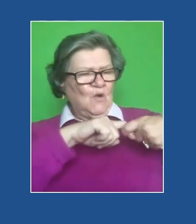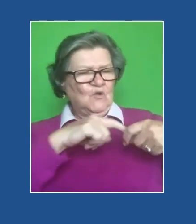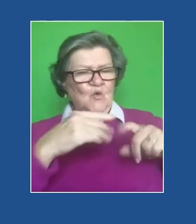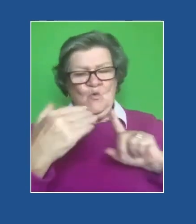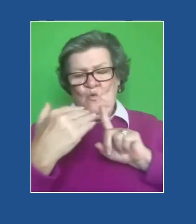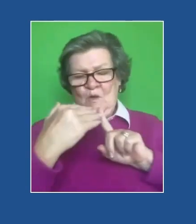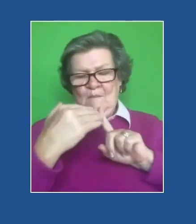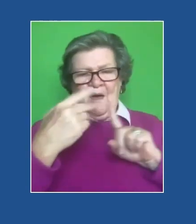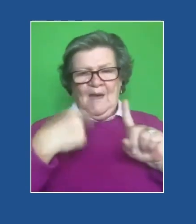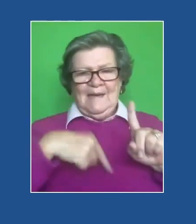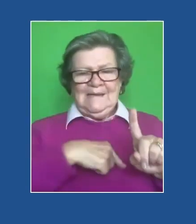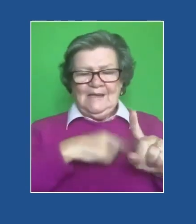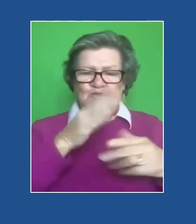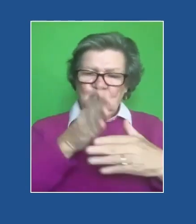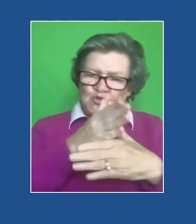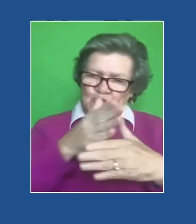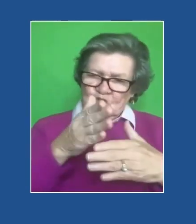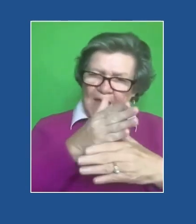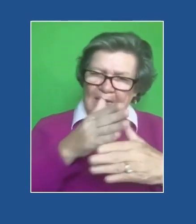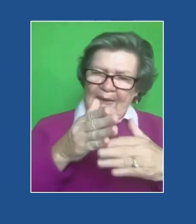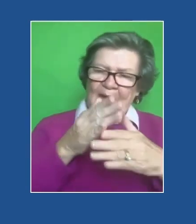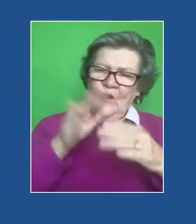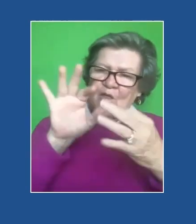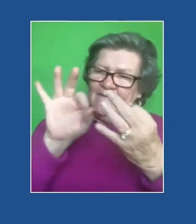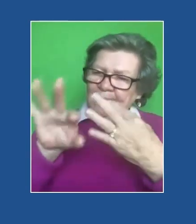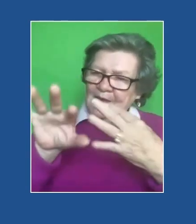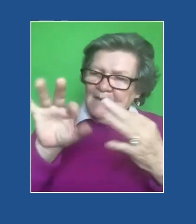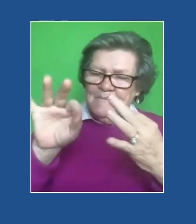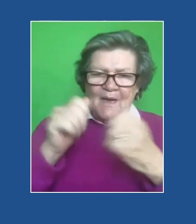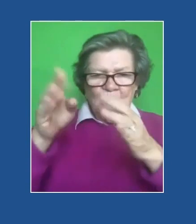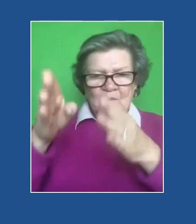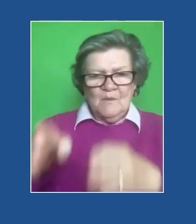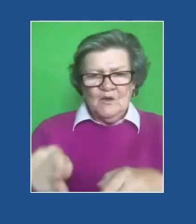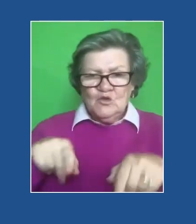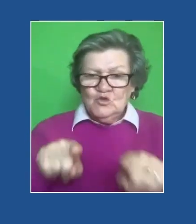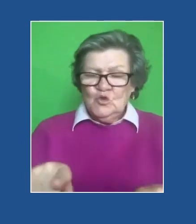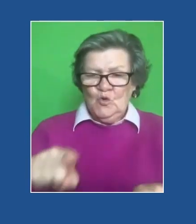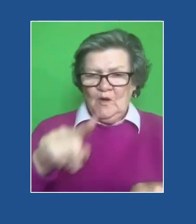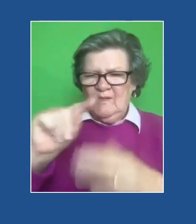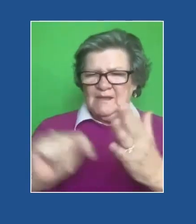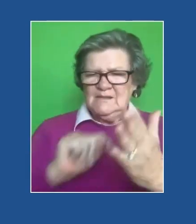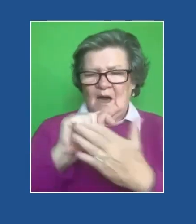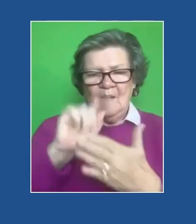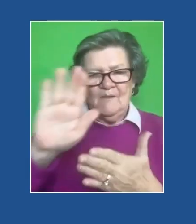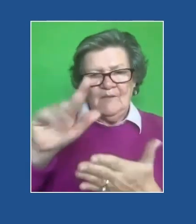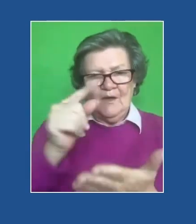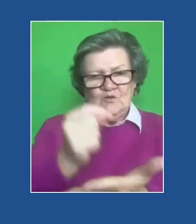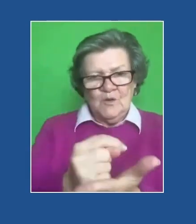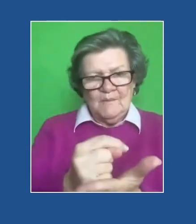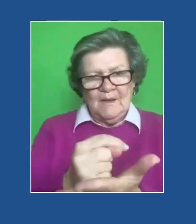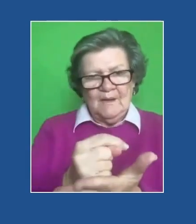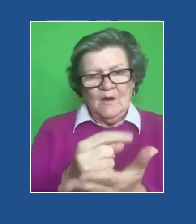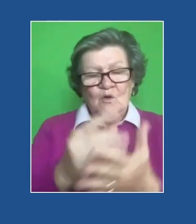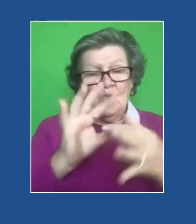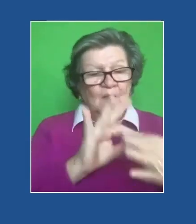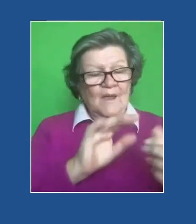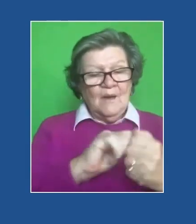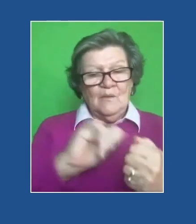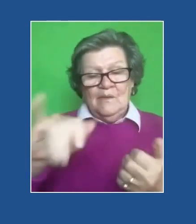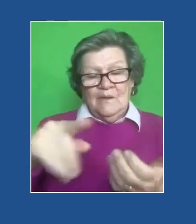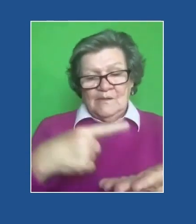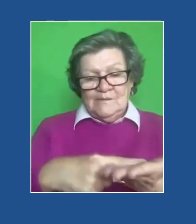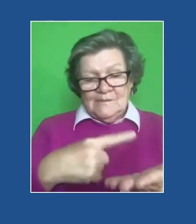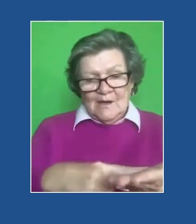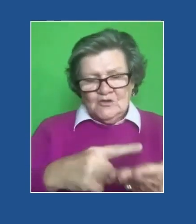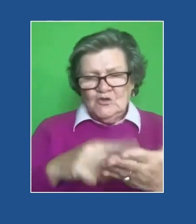and individualized feedback with our patients throughout the course of their treatment. And within those discussions, within this process of reviewing